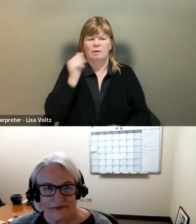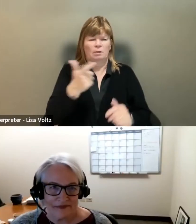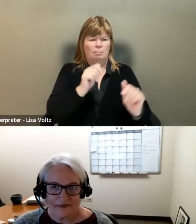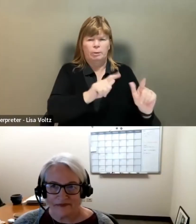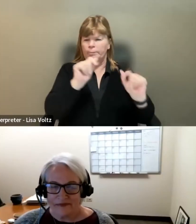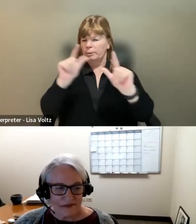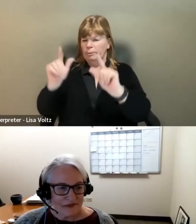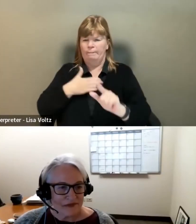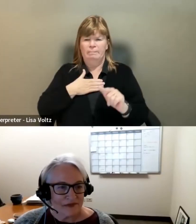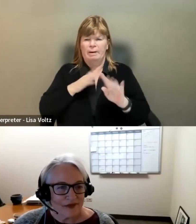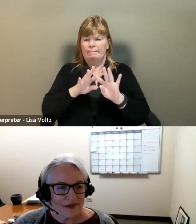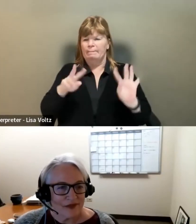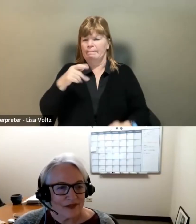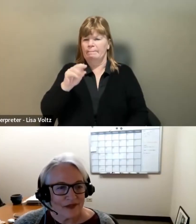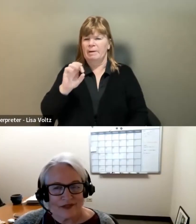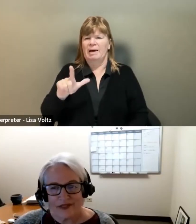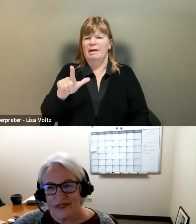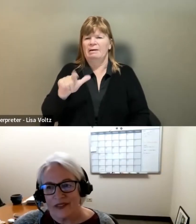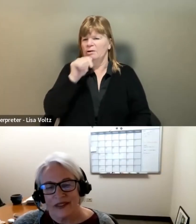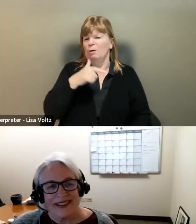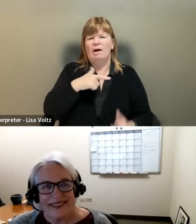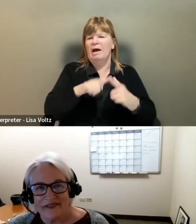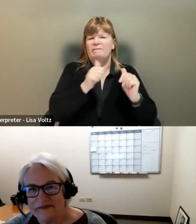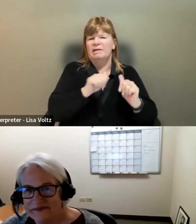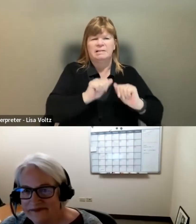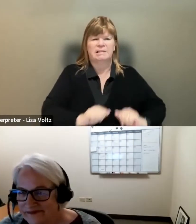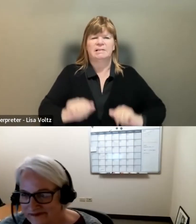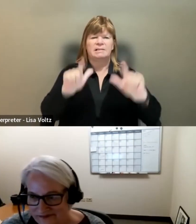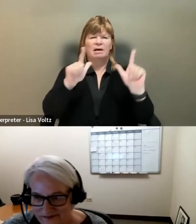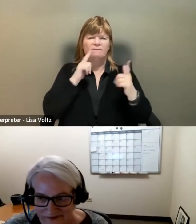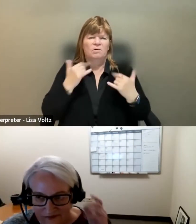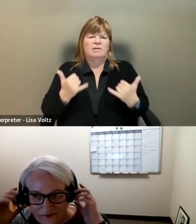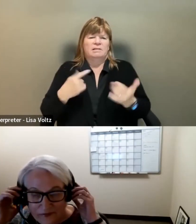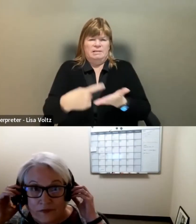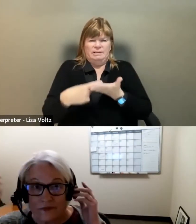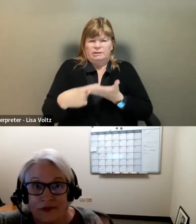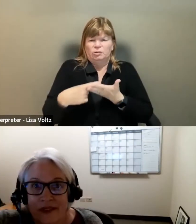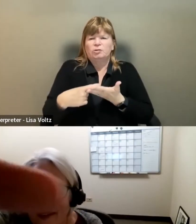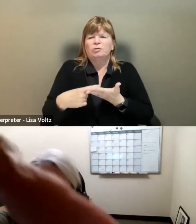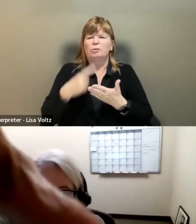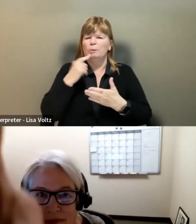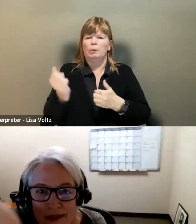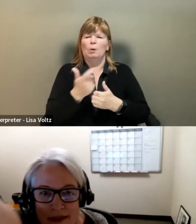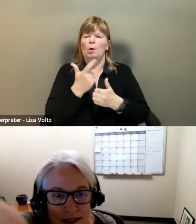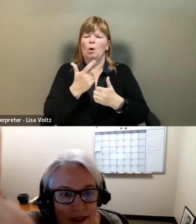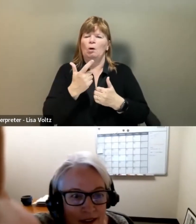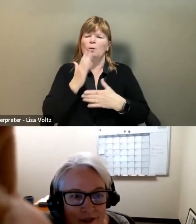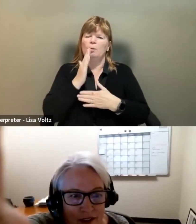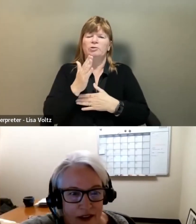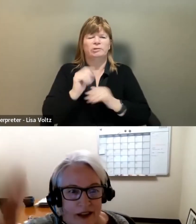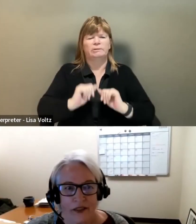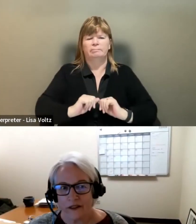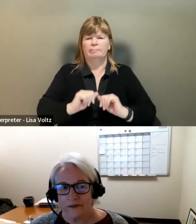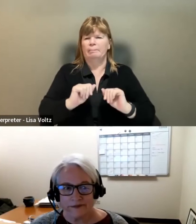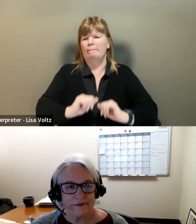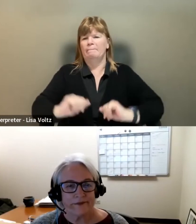unmuting yourselves. I think since we don't have slides for this discussion, thought we would just all kind